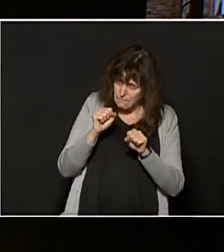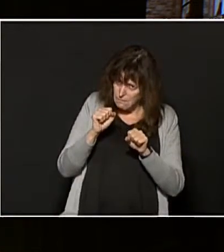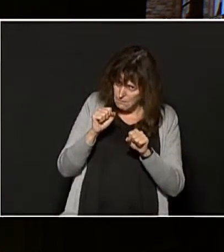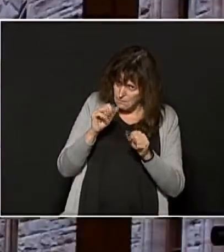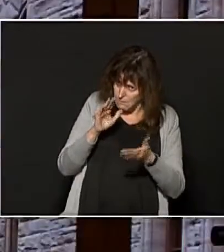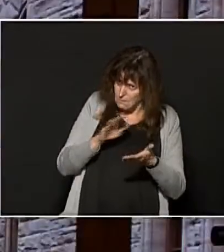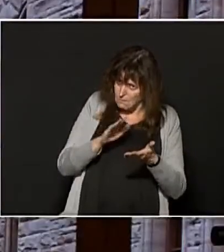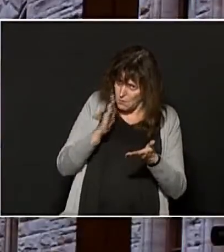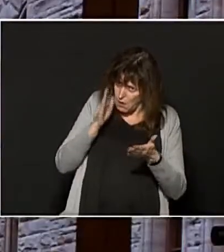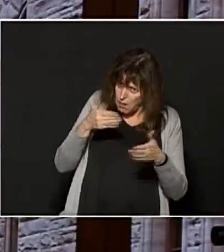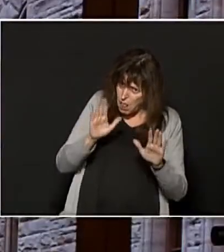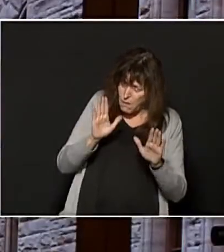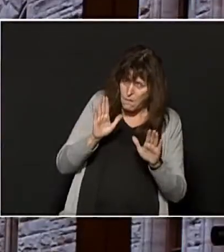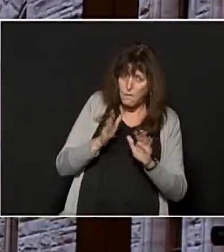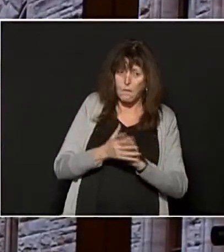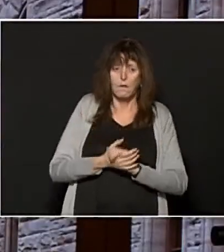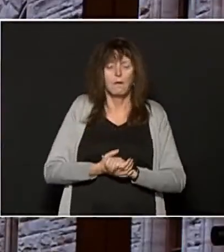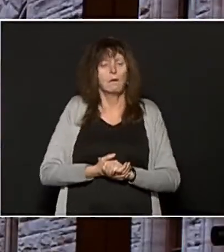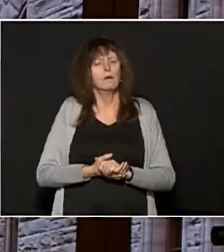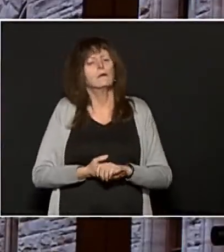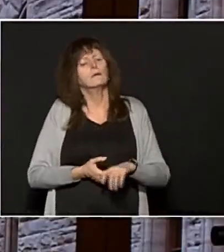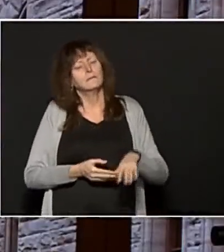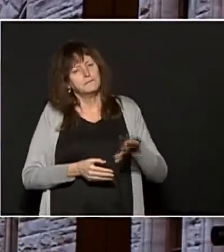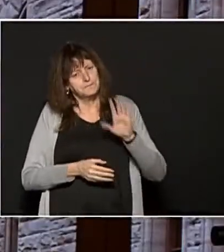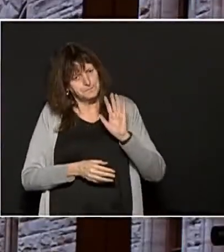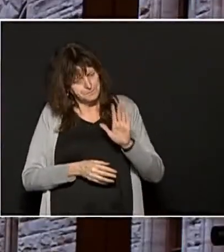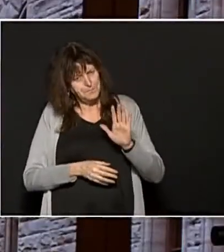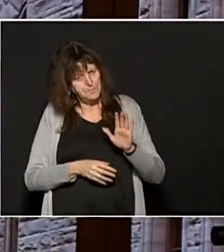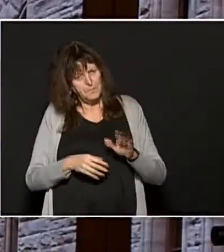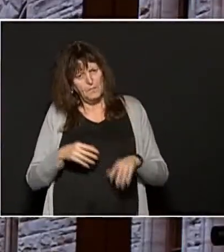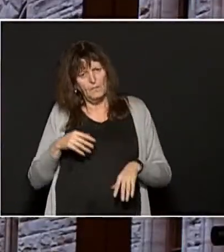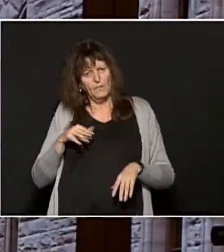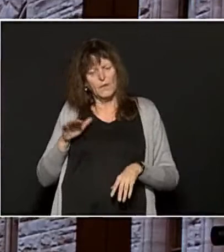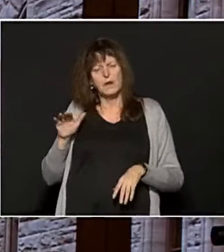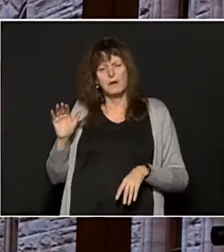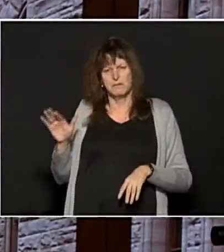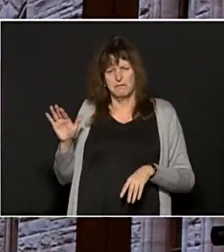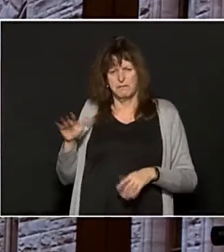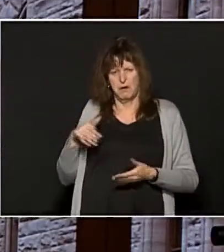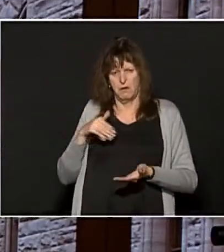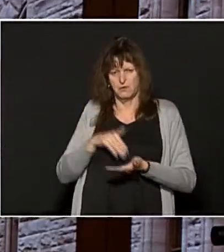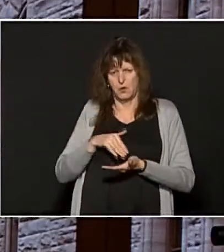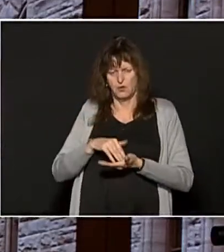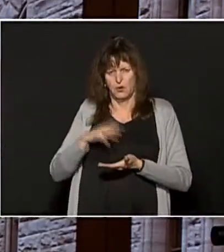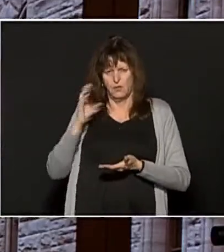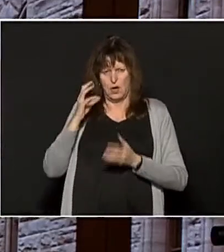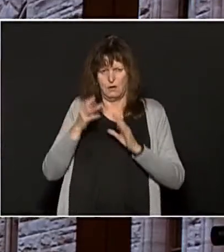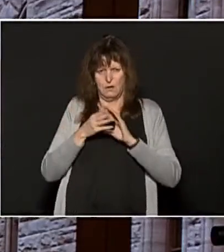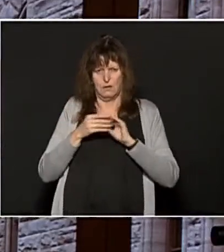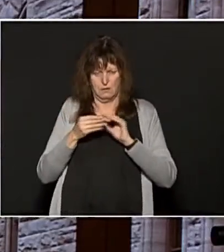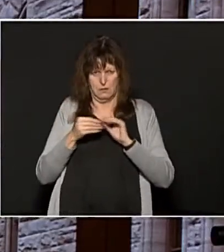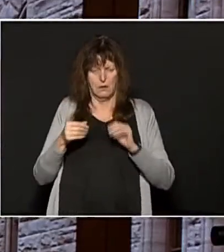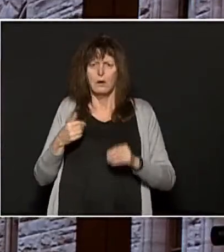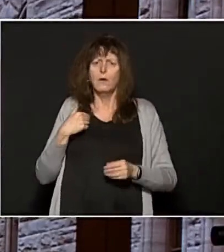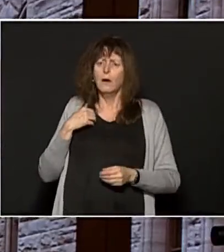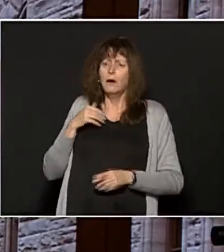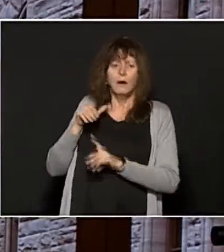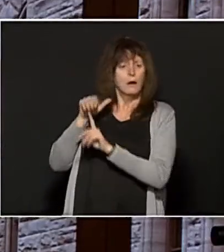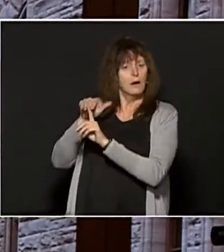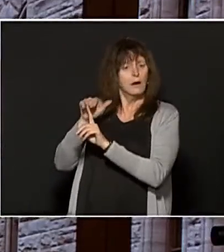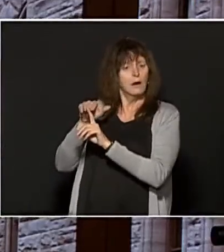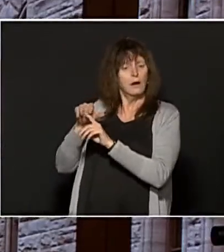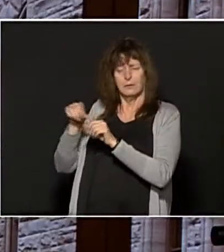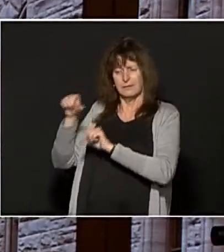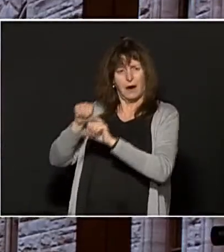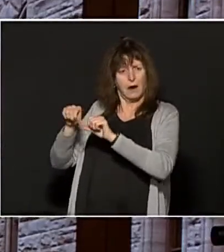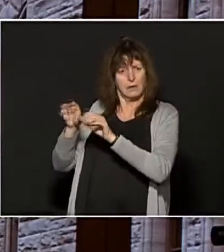I'll ask Dr. Brown to comment. We're trying to we've been asking the science table for advice on outdoor. We know